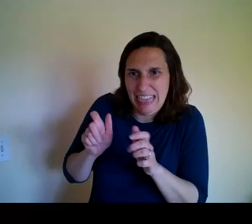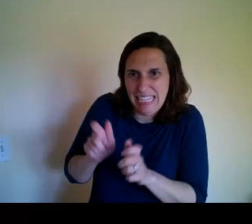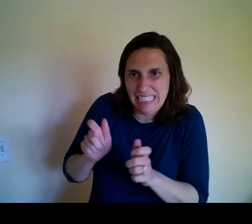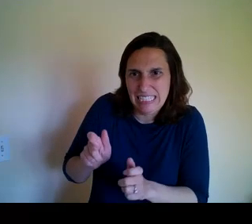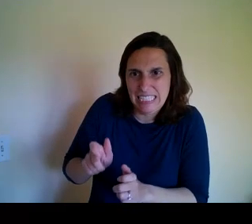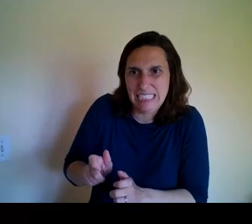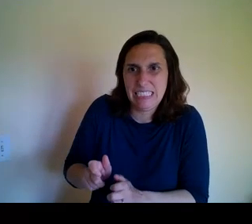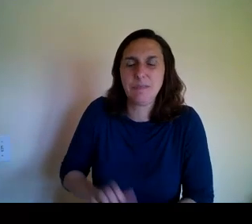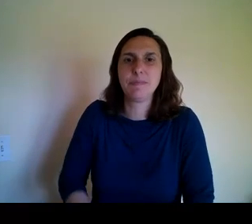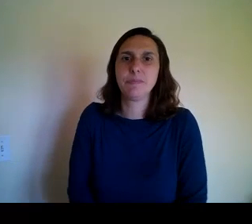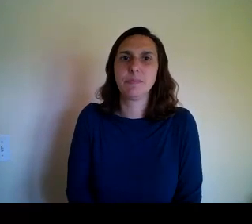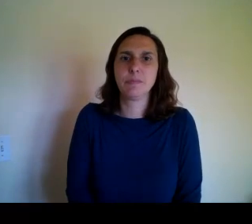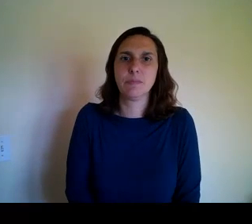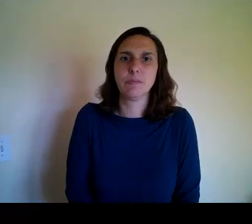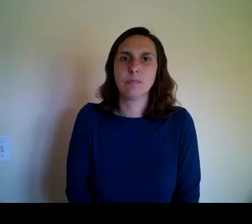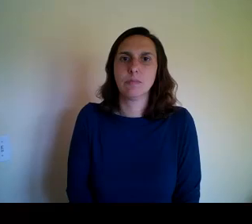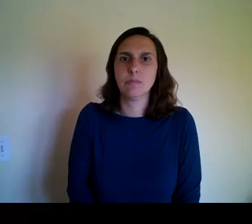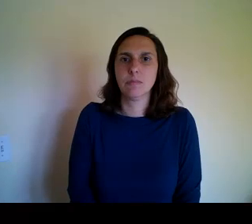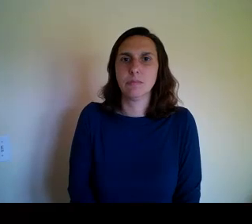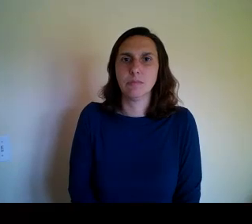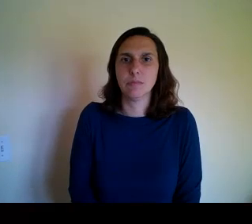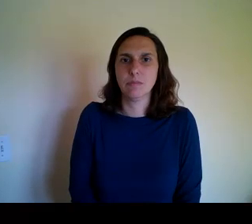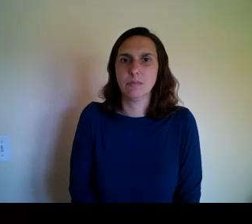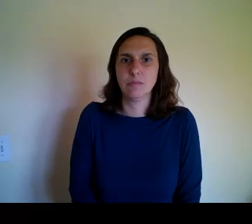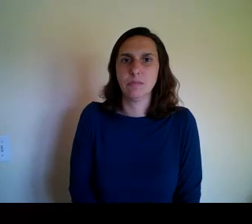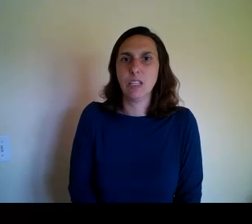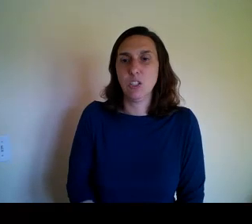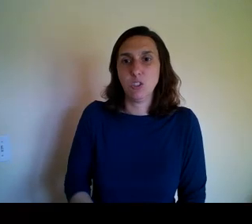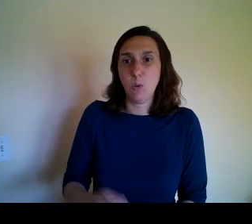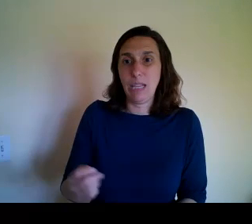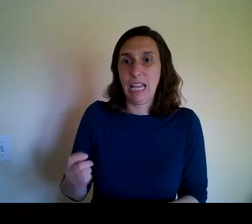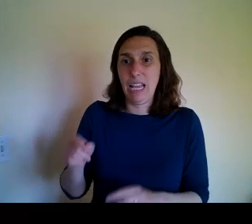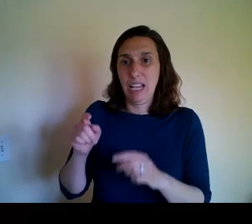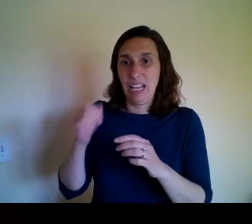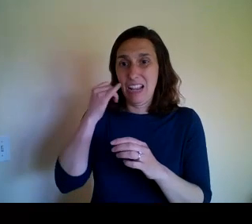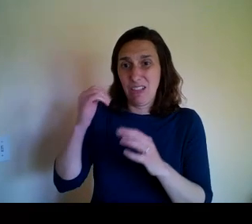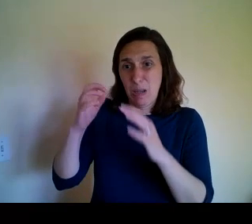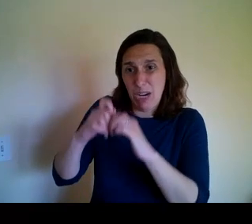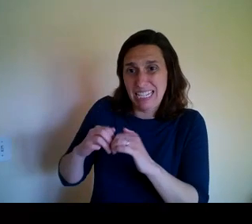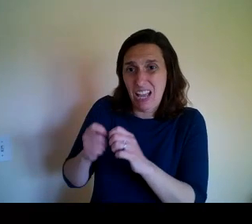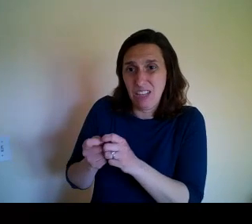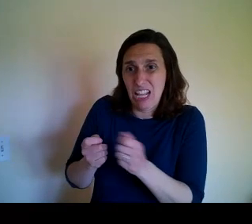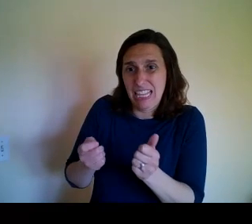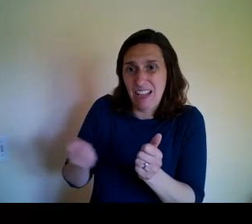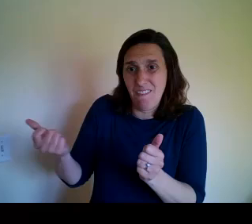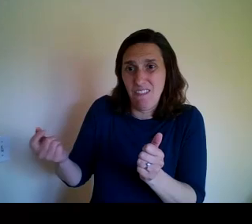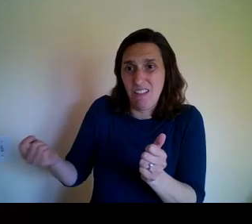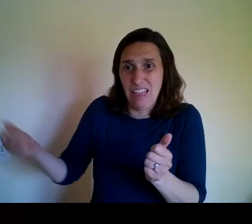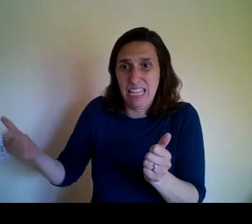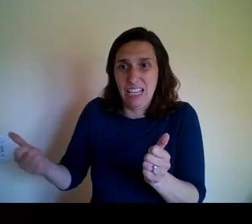when they break down, I'll just put X's on them, and that'll leave me with 3 things. And so there's